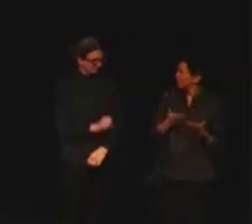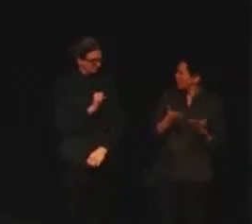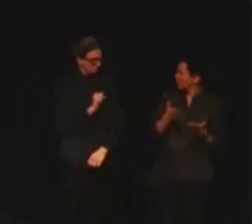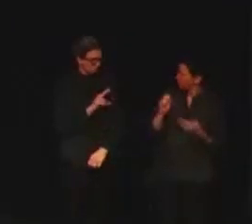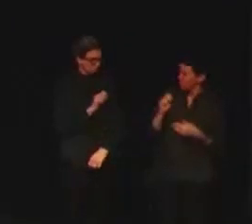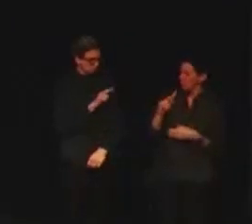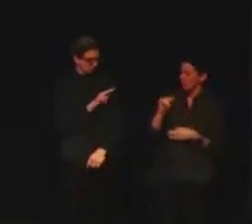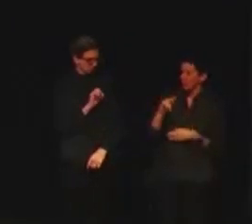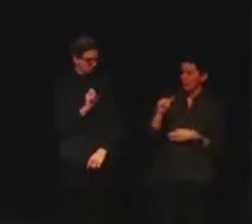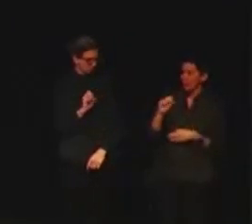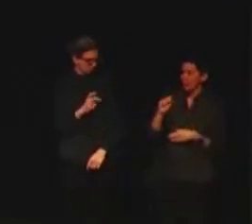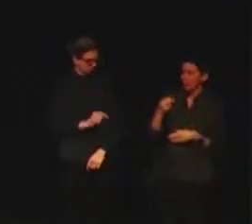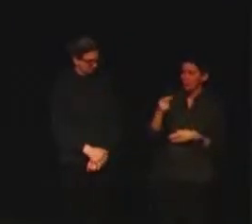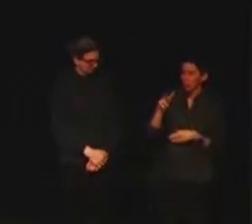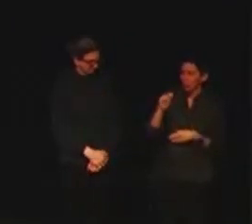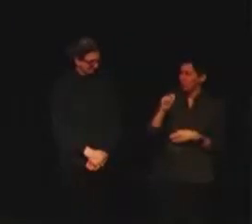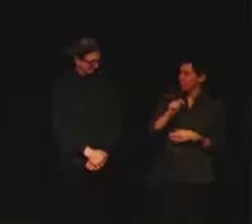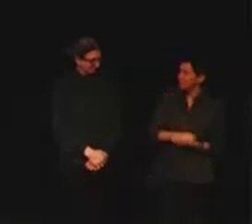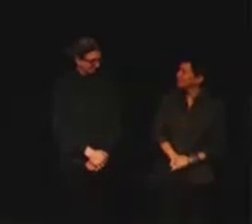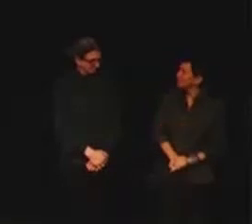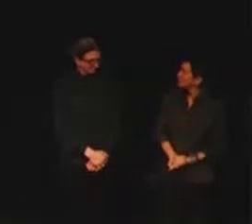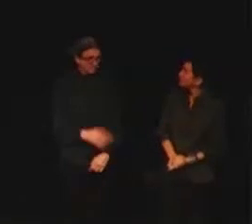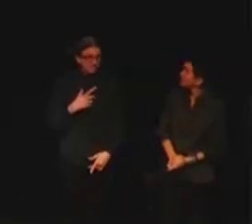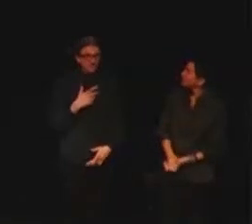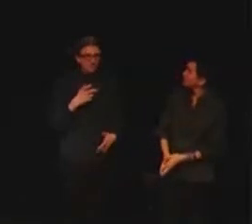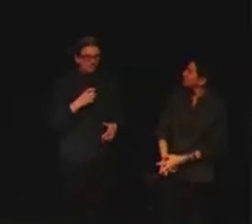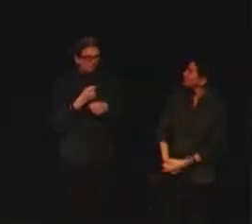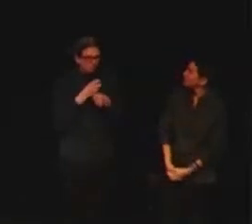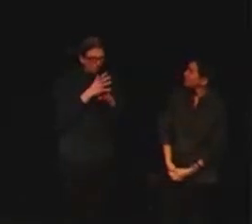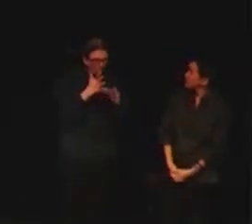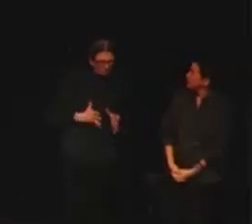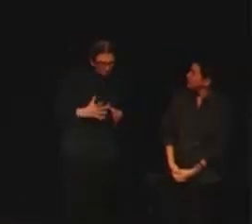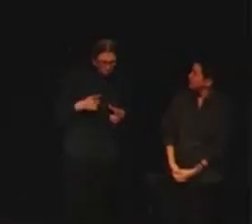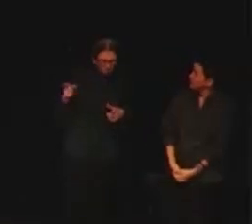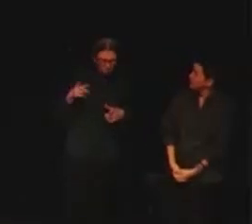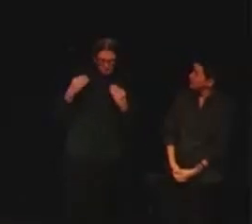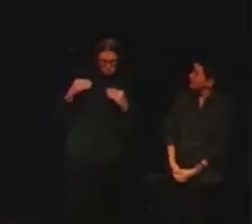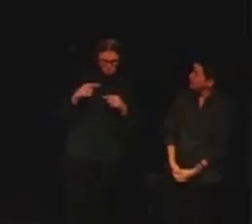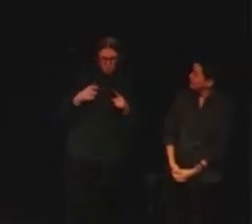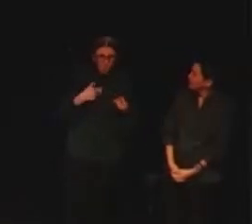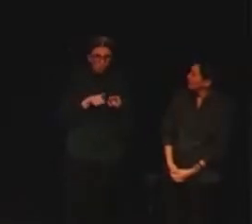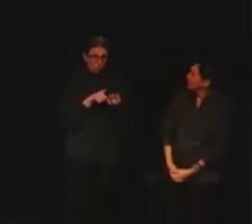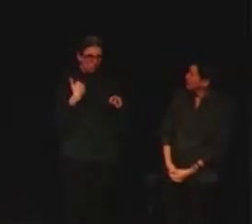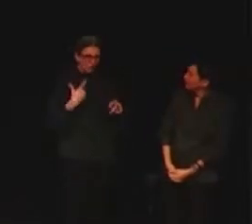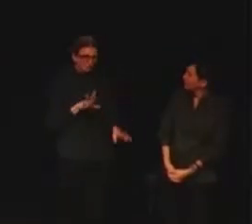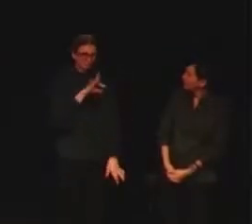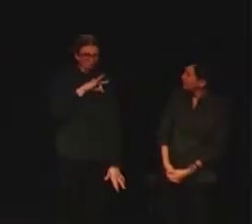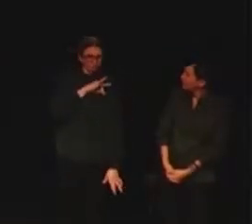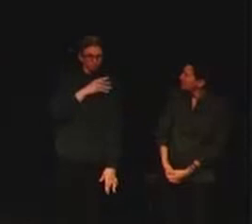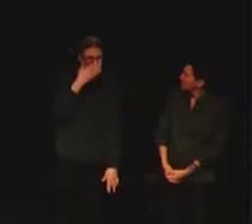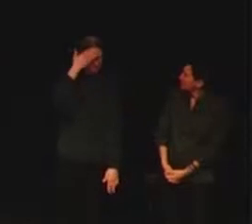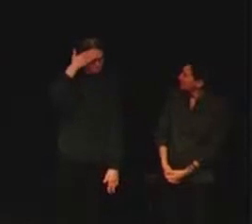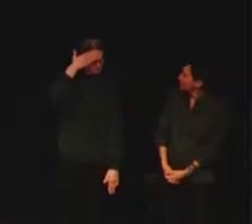Just as a follow-up, the barista, I asked you about this when we were standing in the audience. The barista also has a post-it note on his